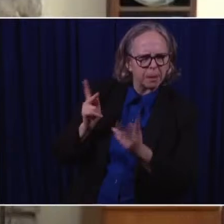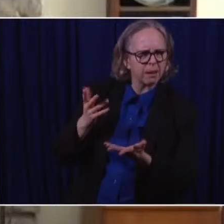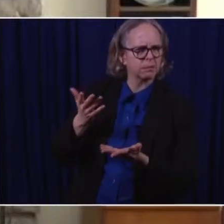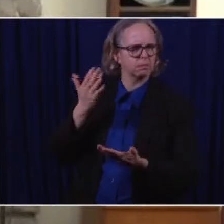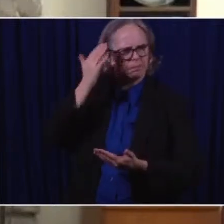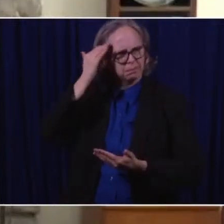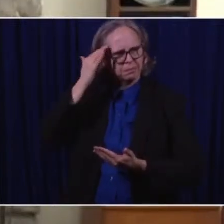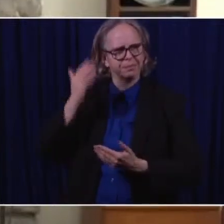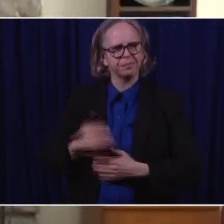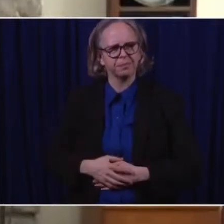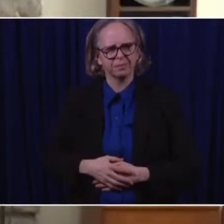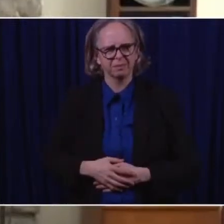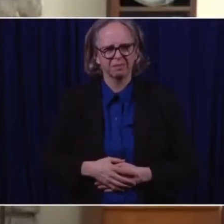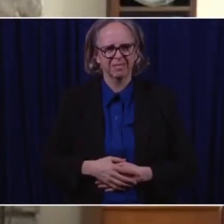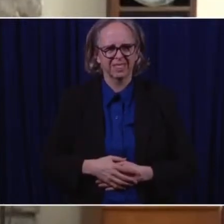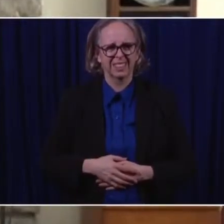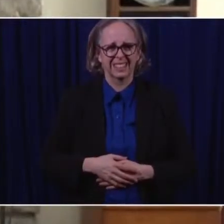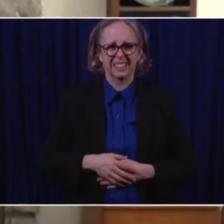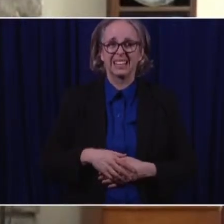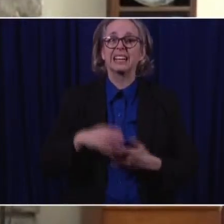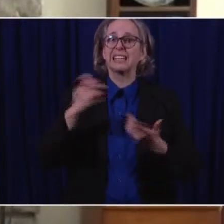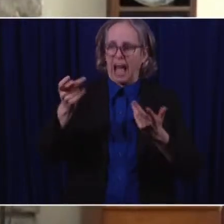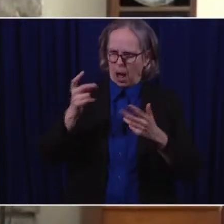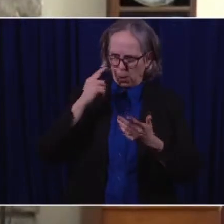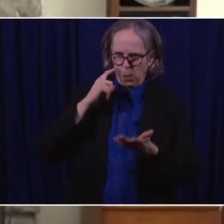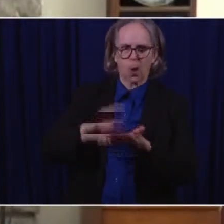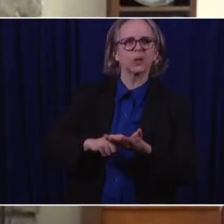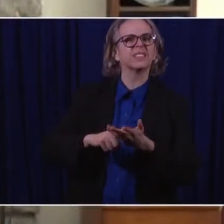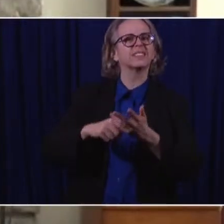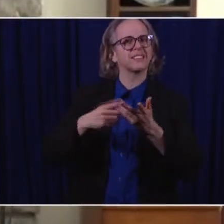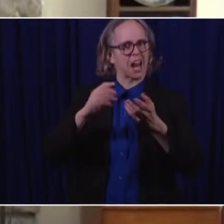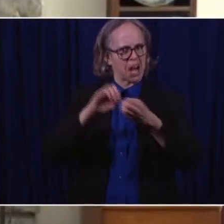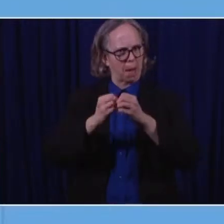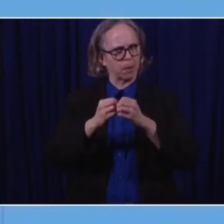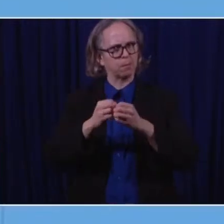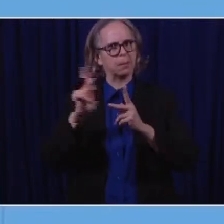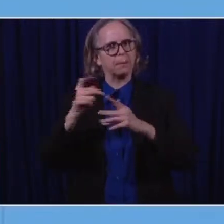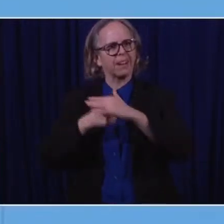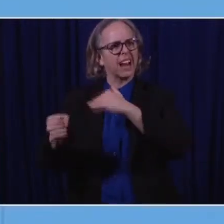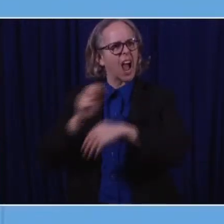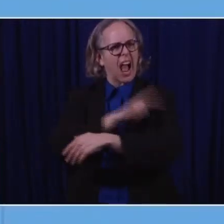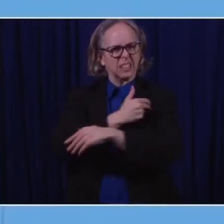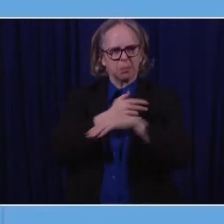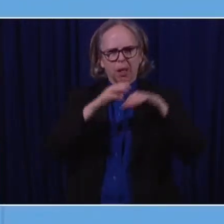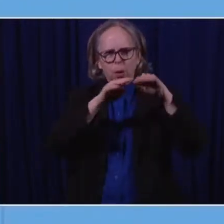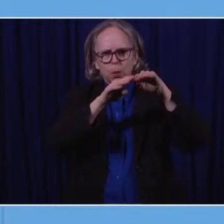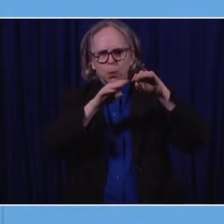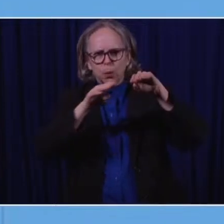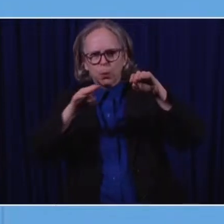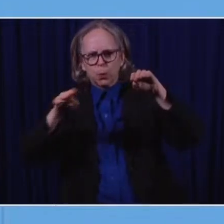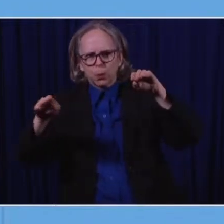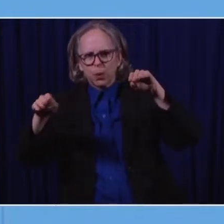We continue to go down. We're very, very happy about that.